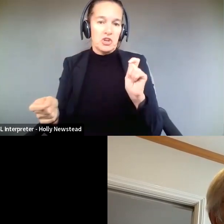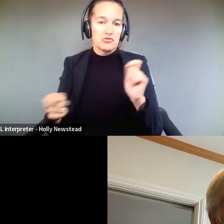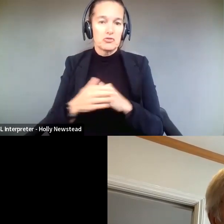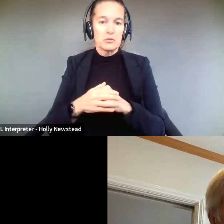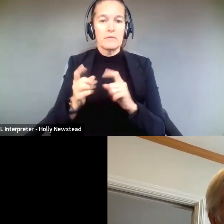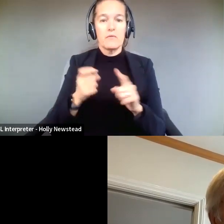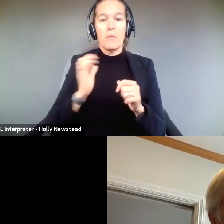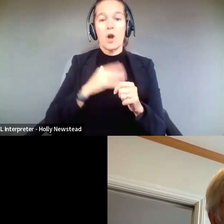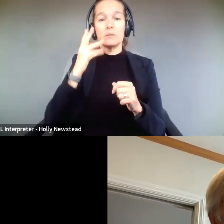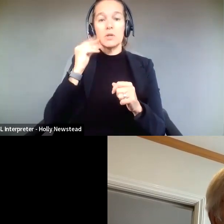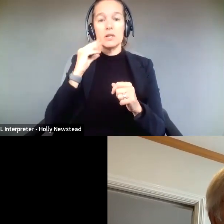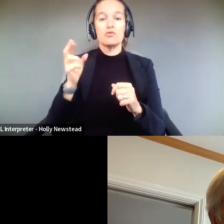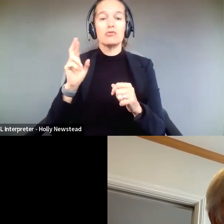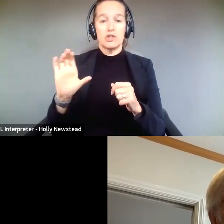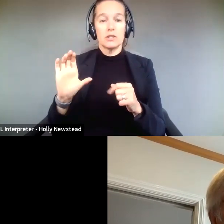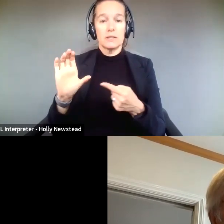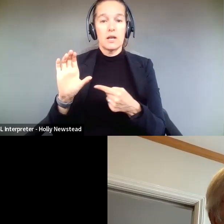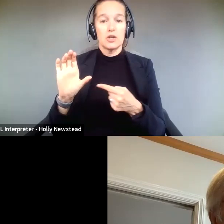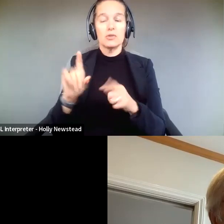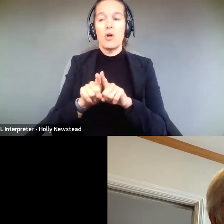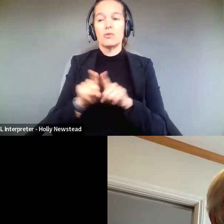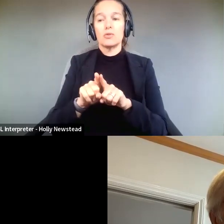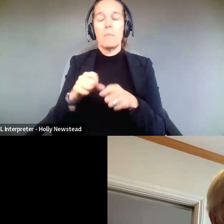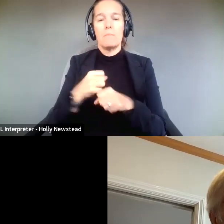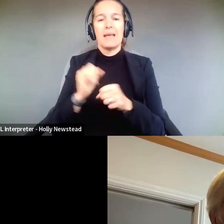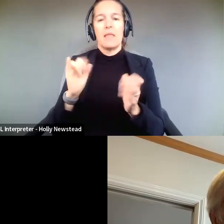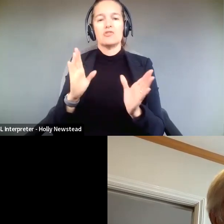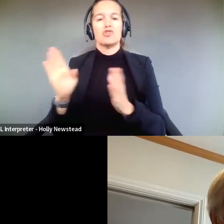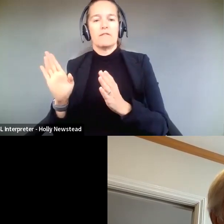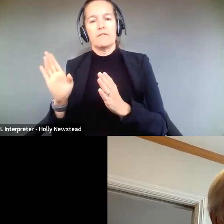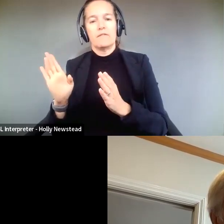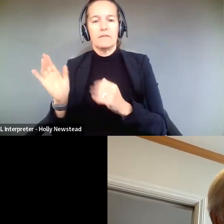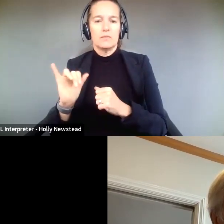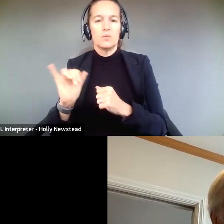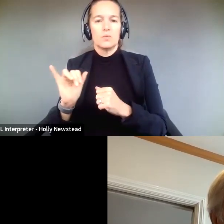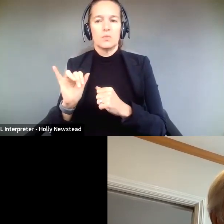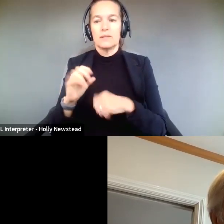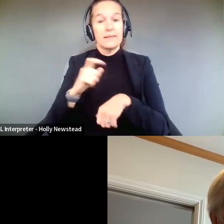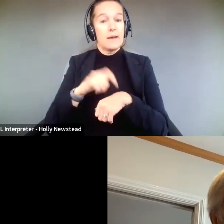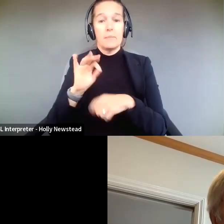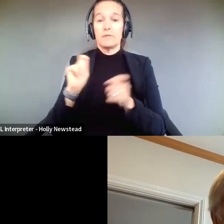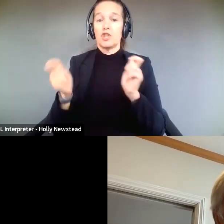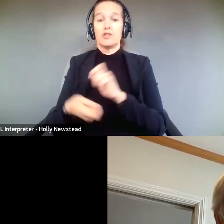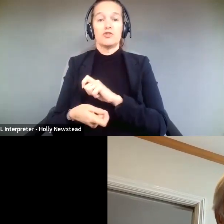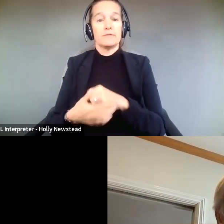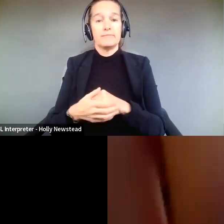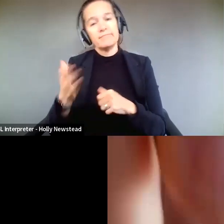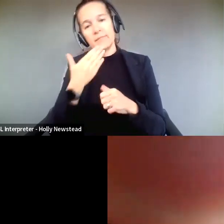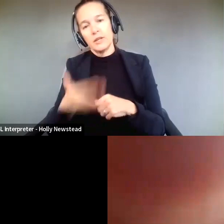From our experience, regional centers are also making this shift and making this adjustment too. It's a time of change. Thank